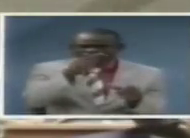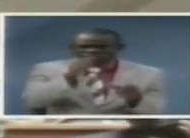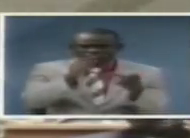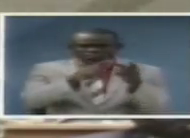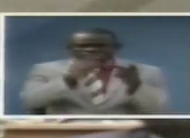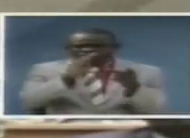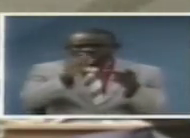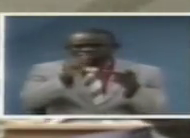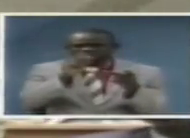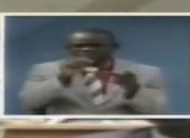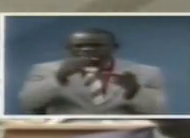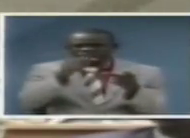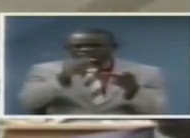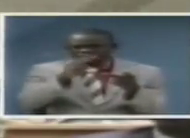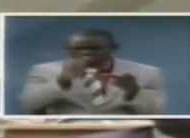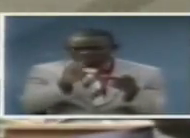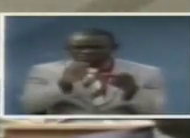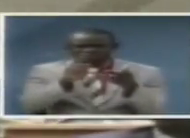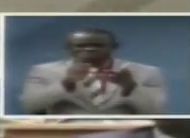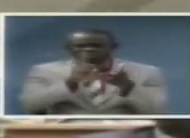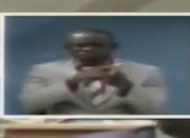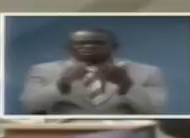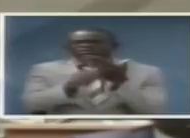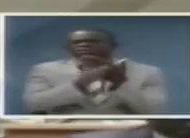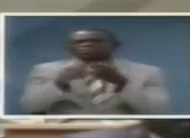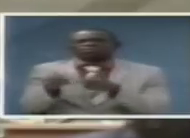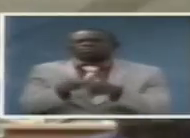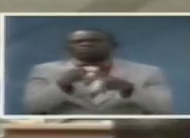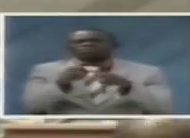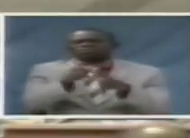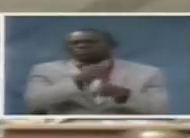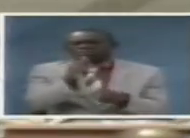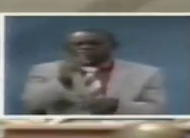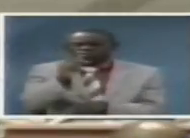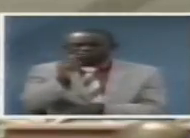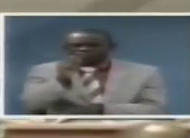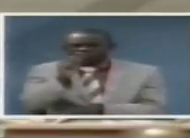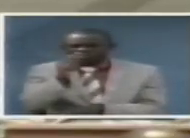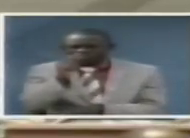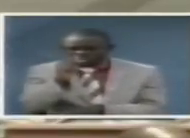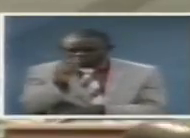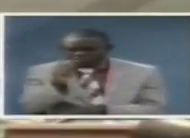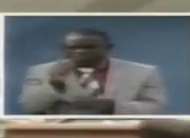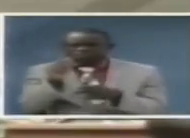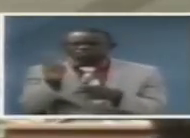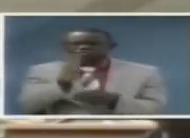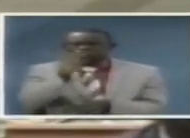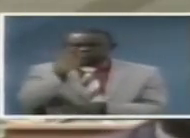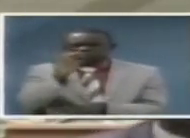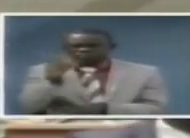Kafue River at Kasaka and in water bodies in Western Province. This